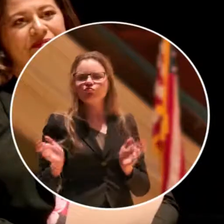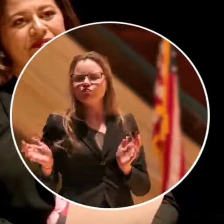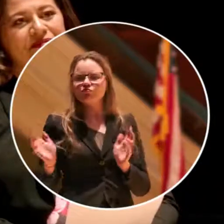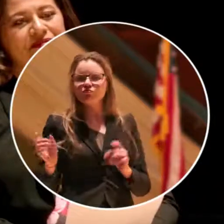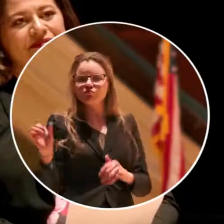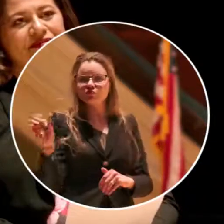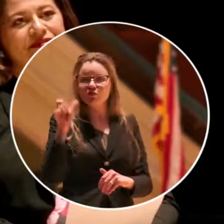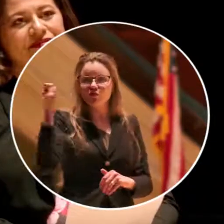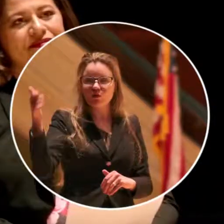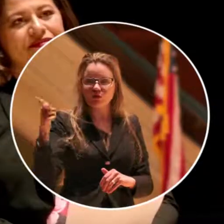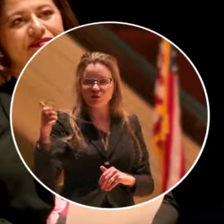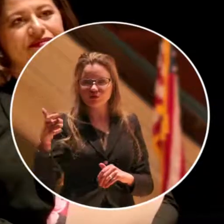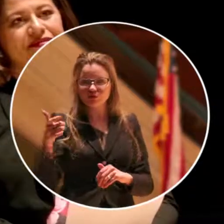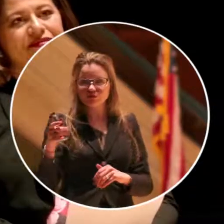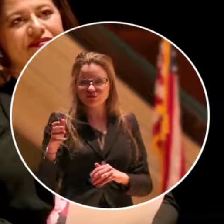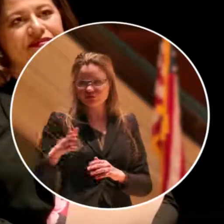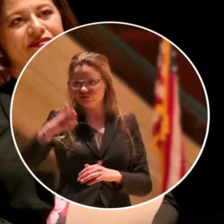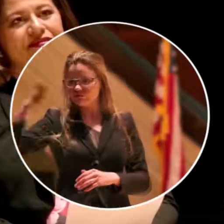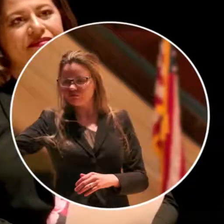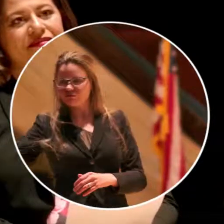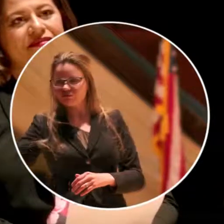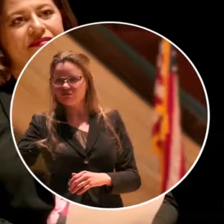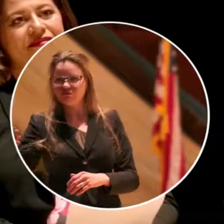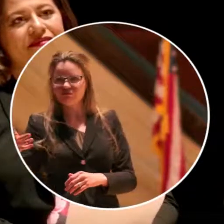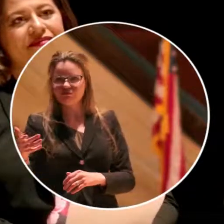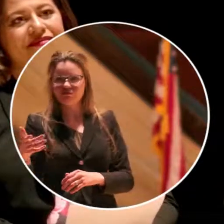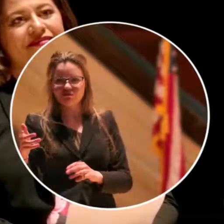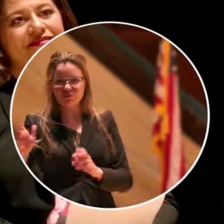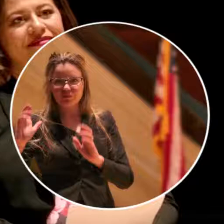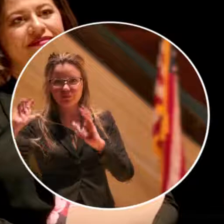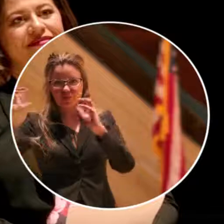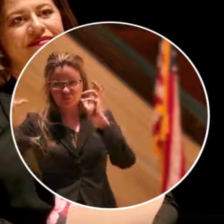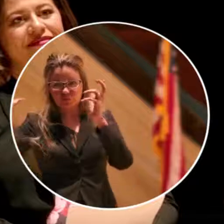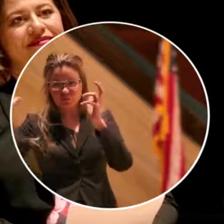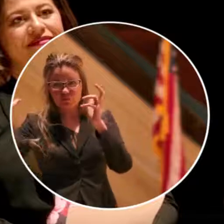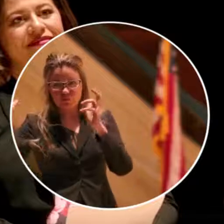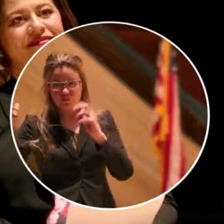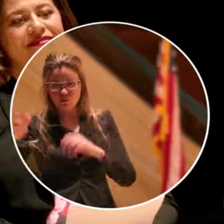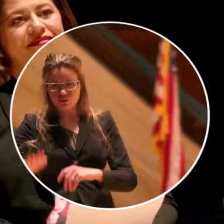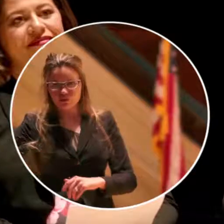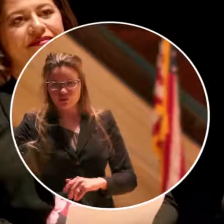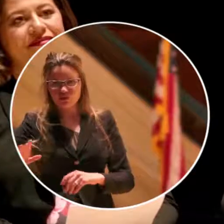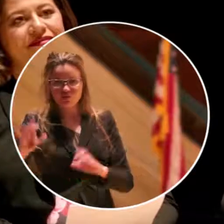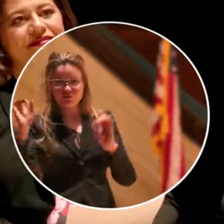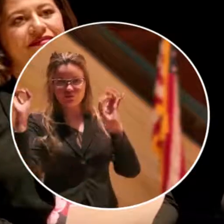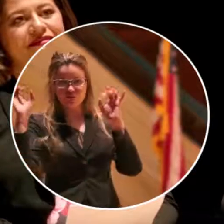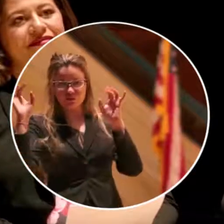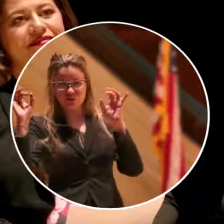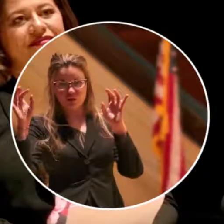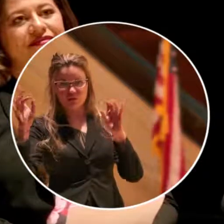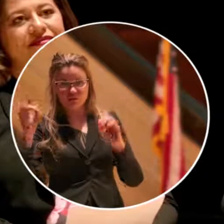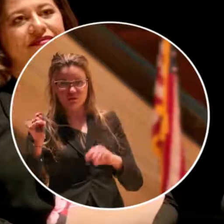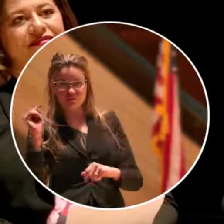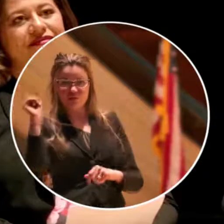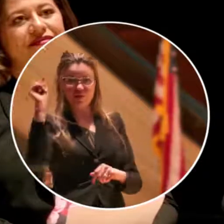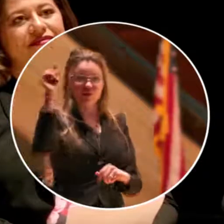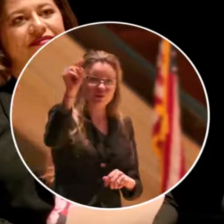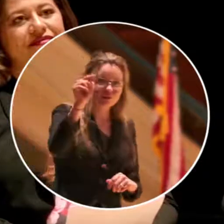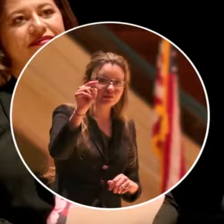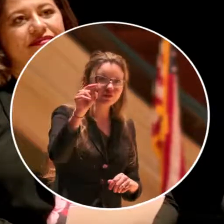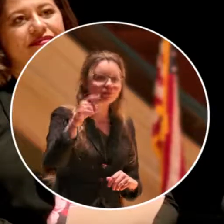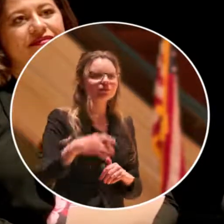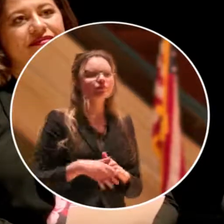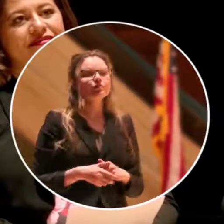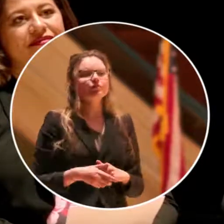of the driveway held the constantly attended basketball half court and adjacent volleyball area. Further off yet, you'd hear